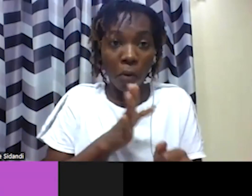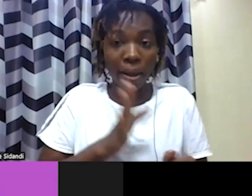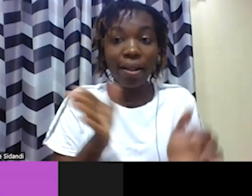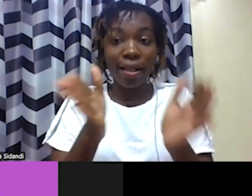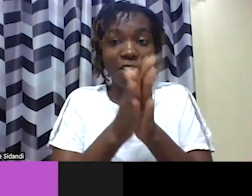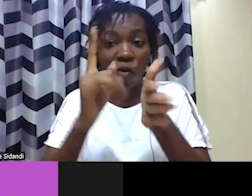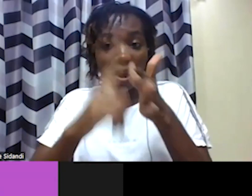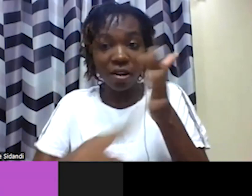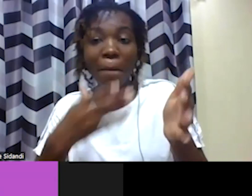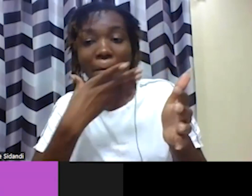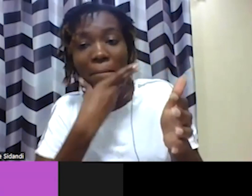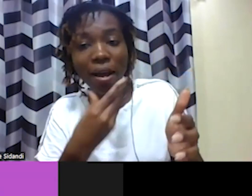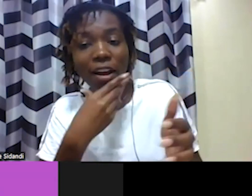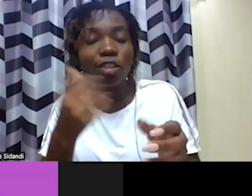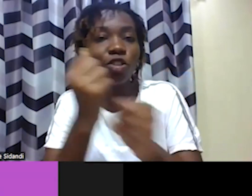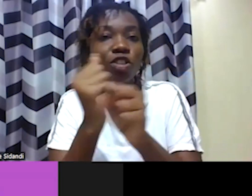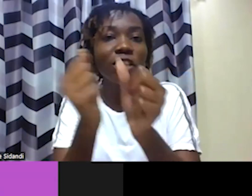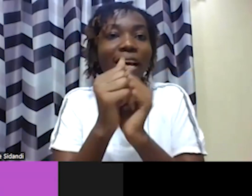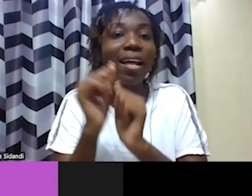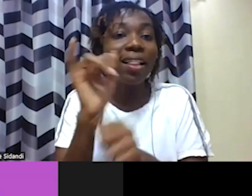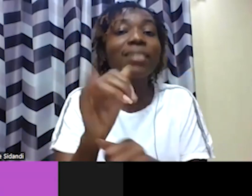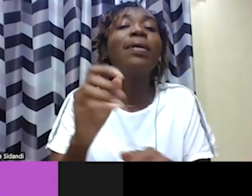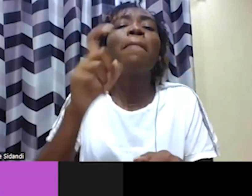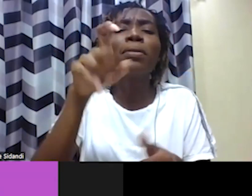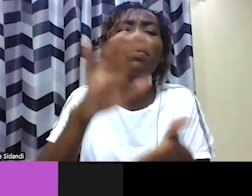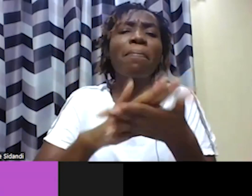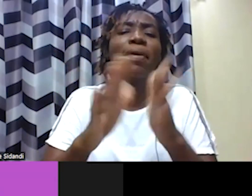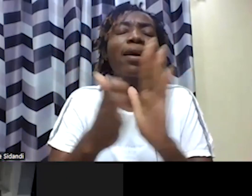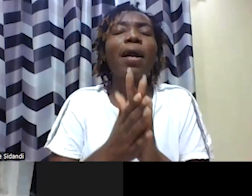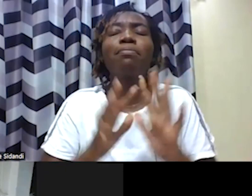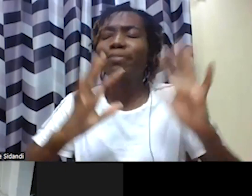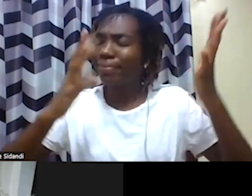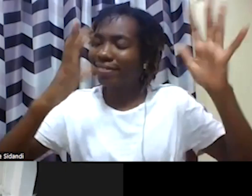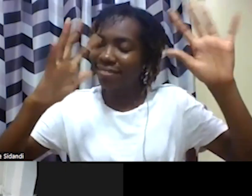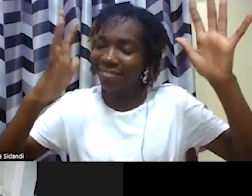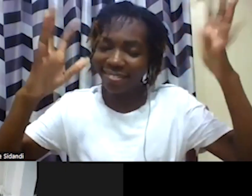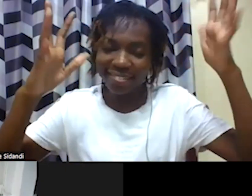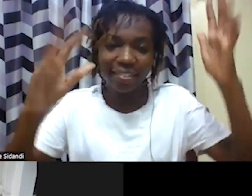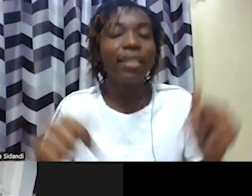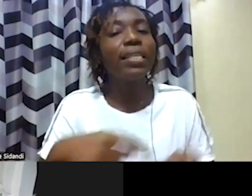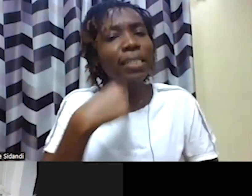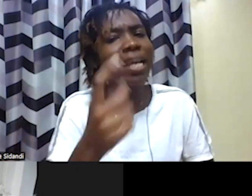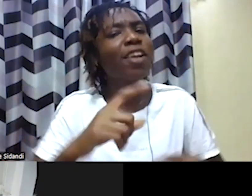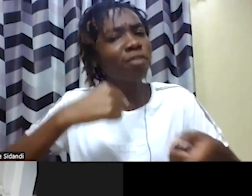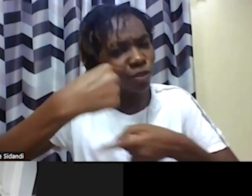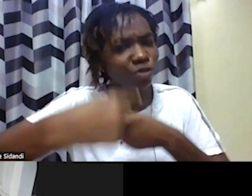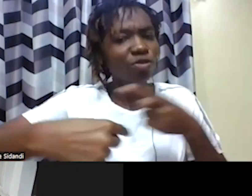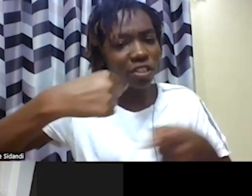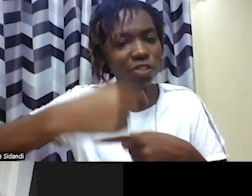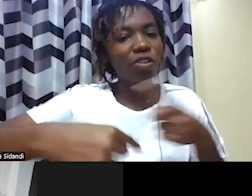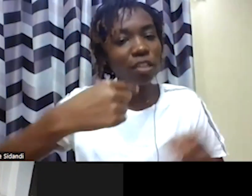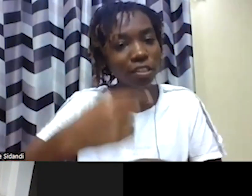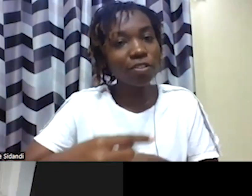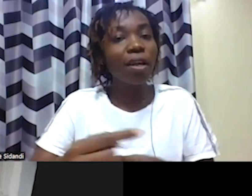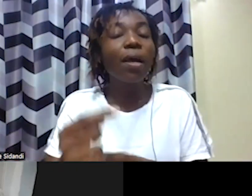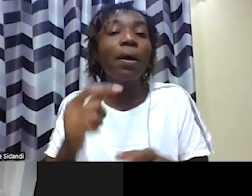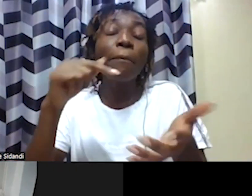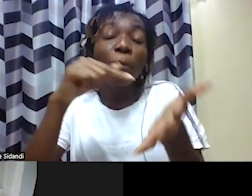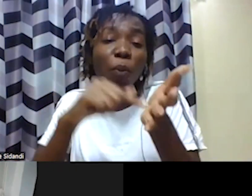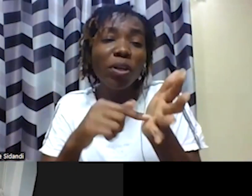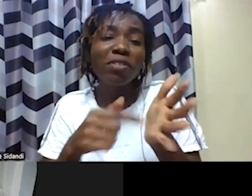man have to do with it? To be a cheerleader, to tell her, go on. At the point where she's